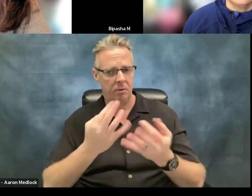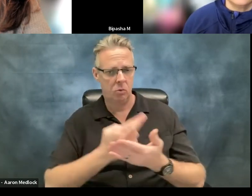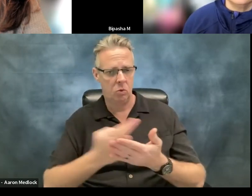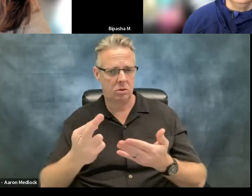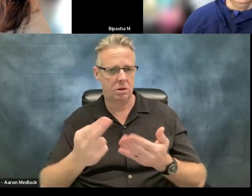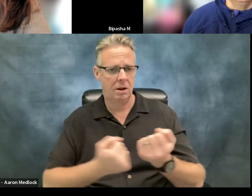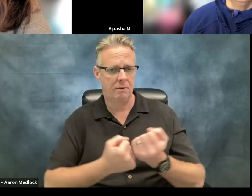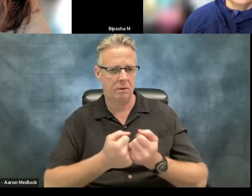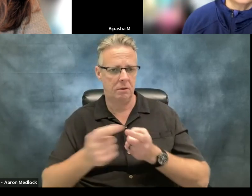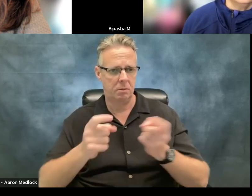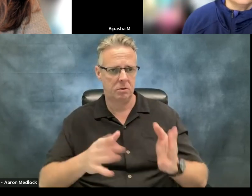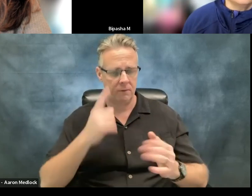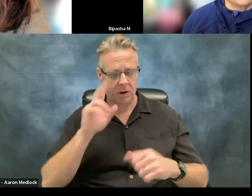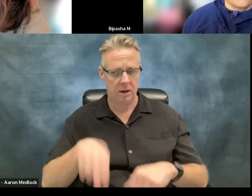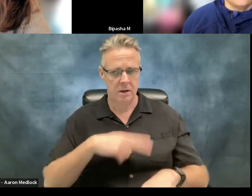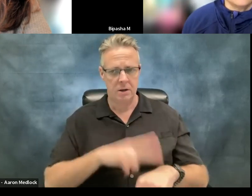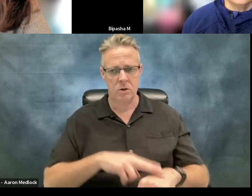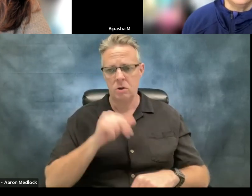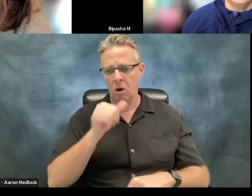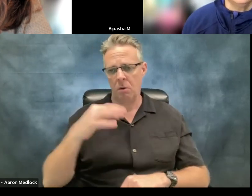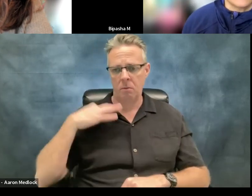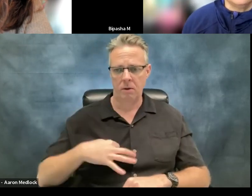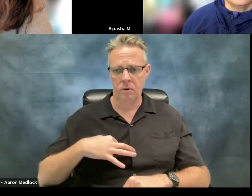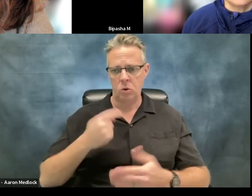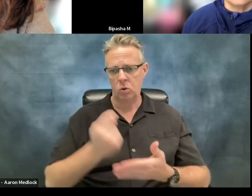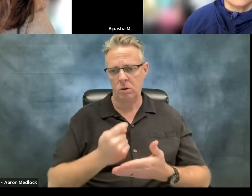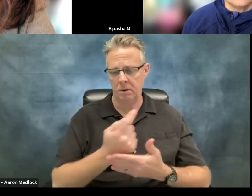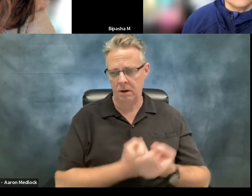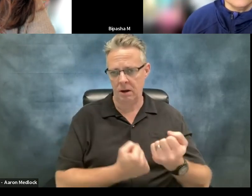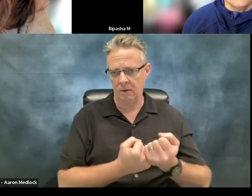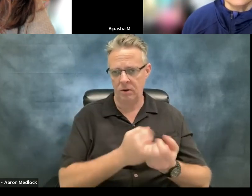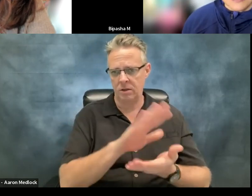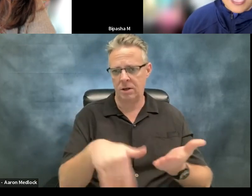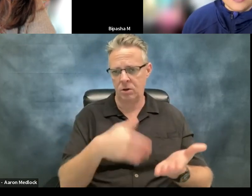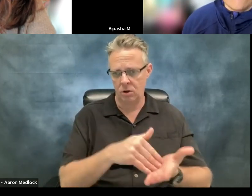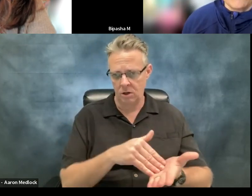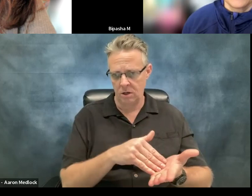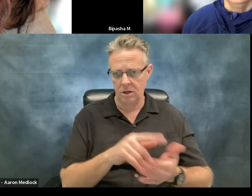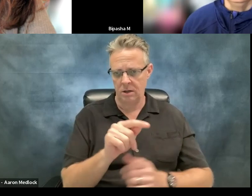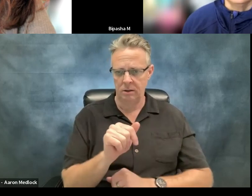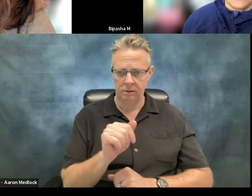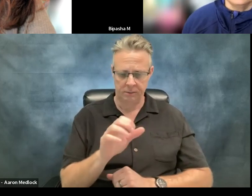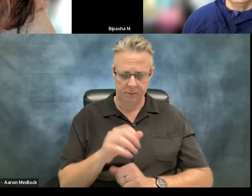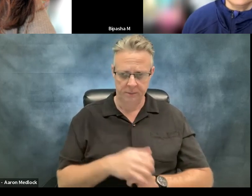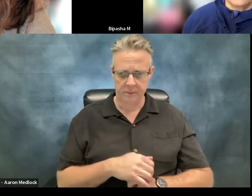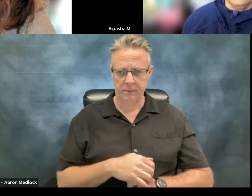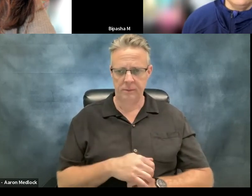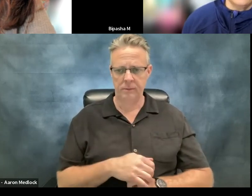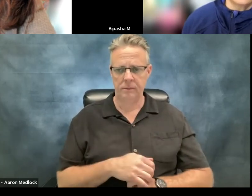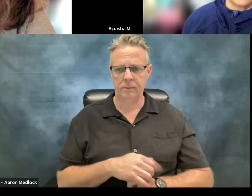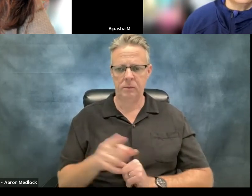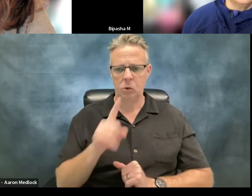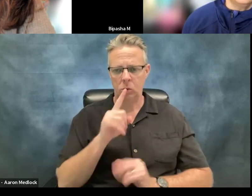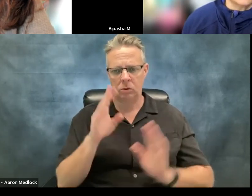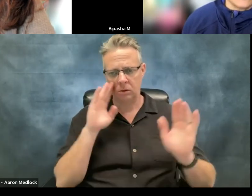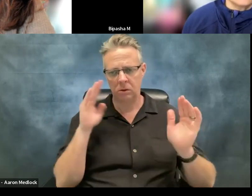Advocacy Manager for the National Nonprofit Treatment Advocacy Center, TAC. TAC is narrowly